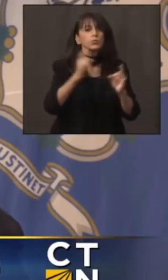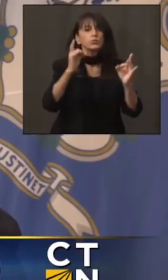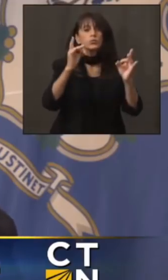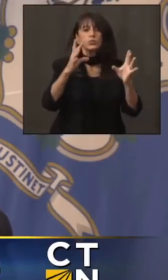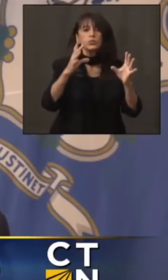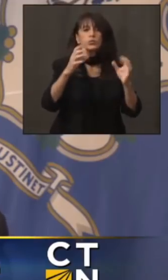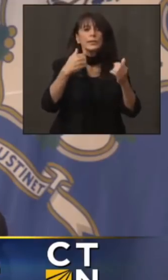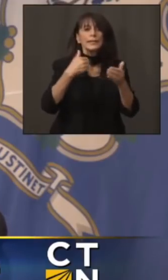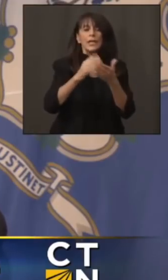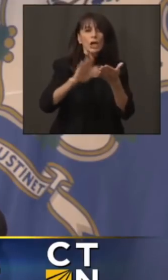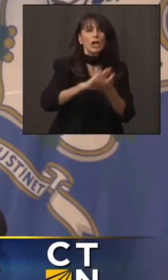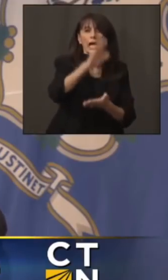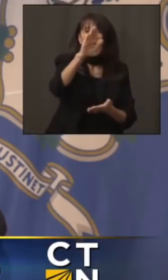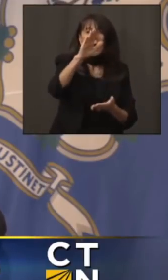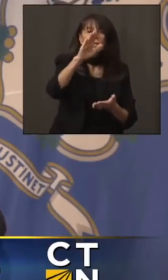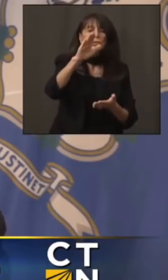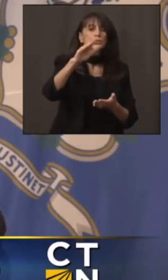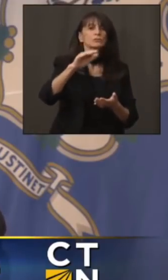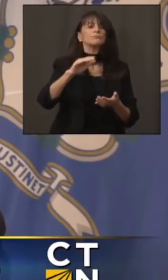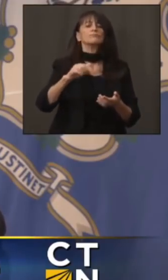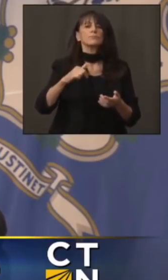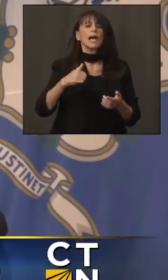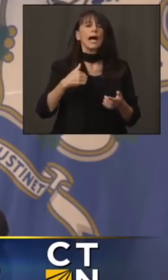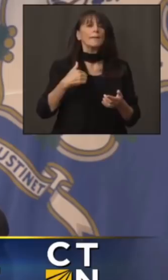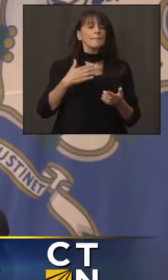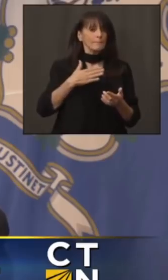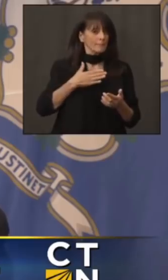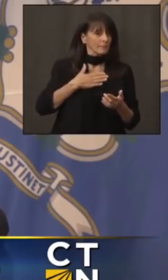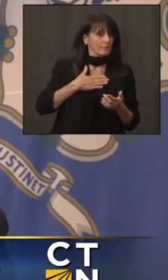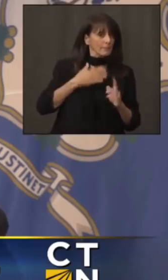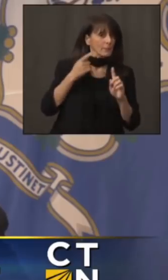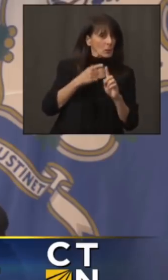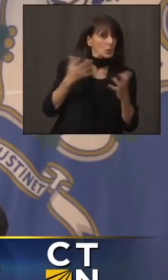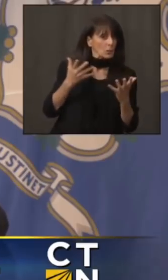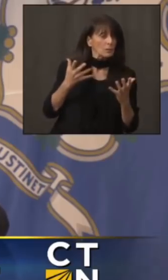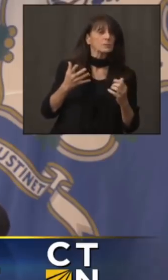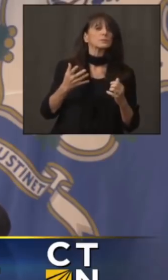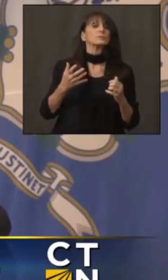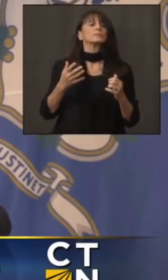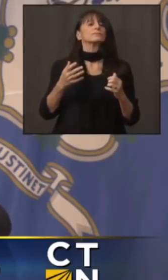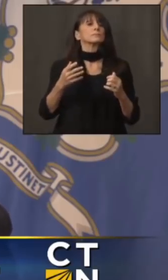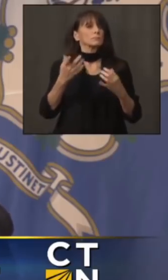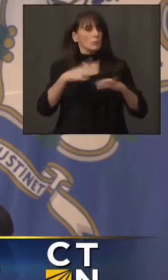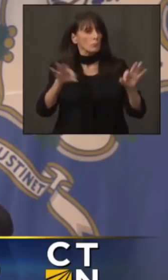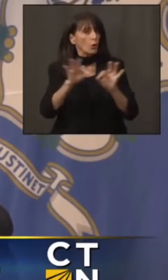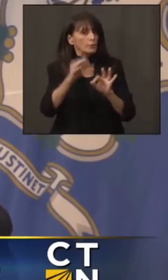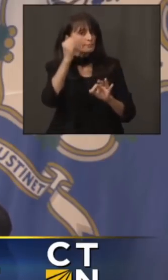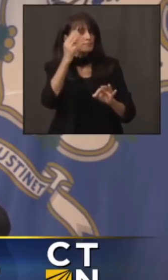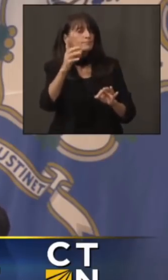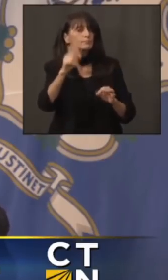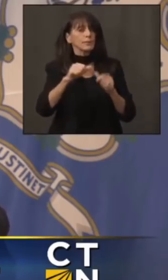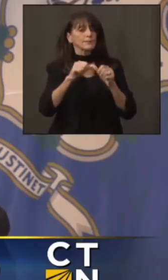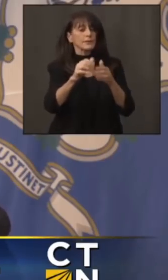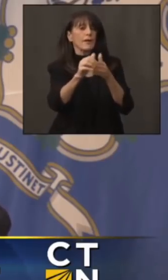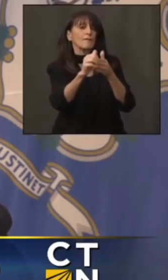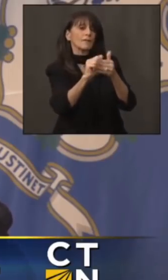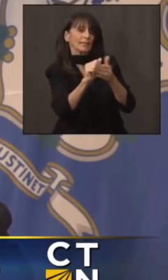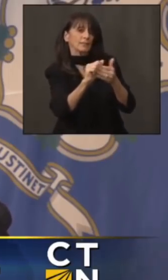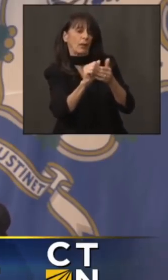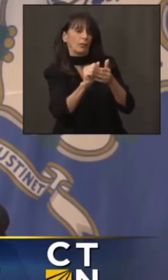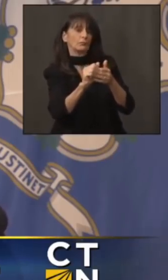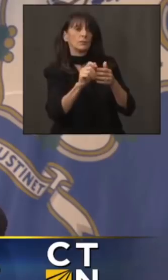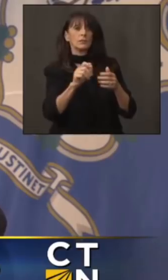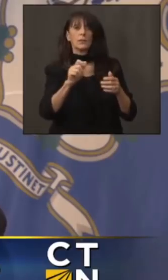around college towns. So I'm trying to, we got to stay flexible. If things change, we're going to be able to change, like